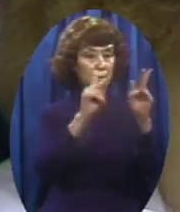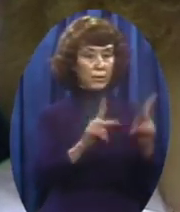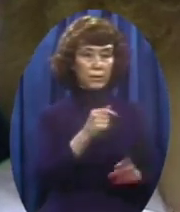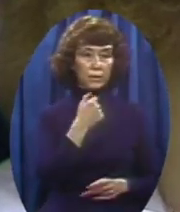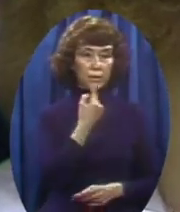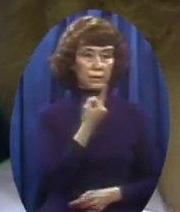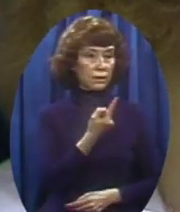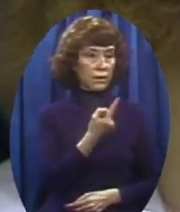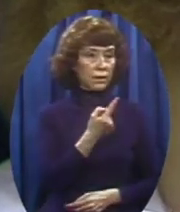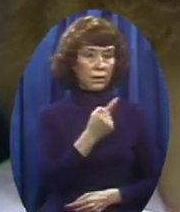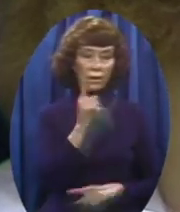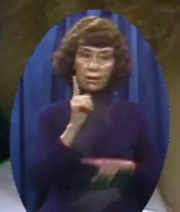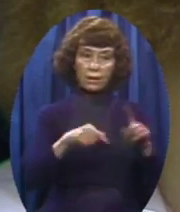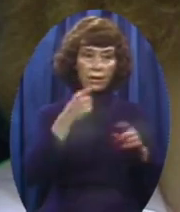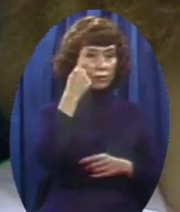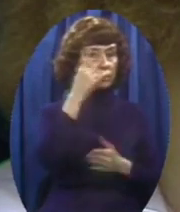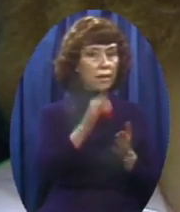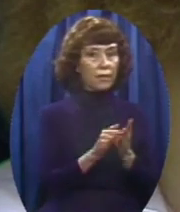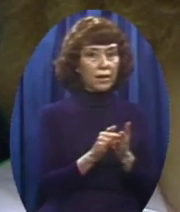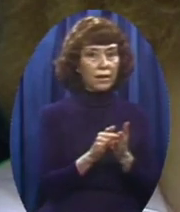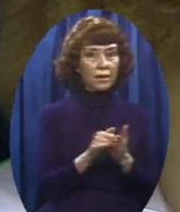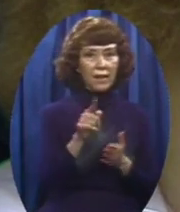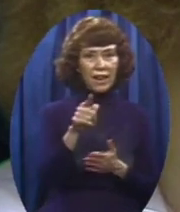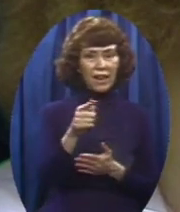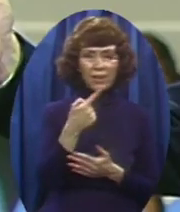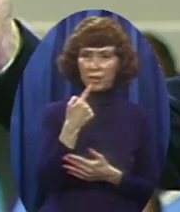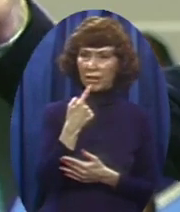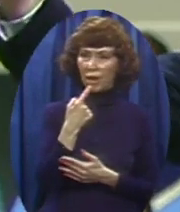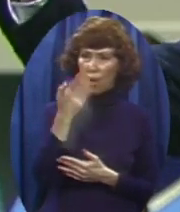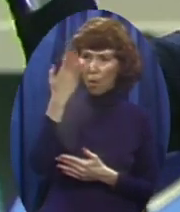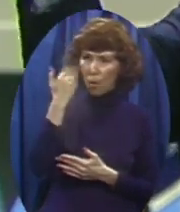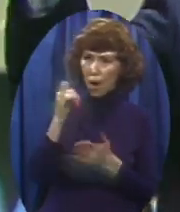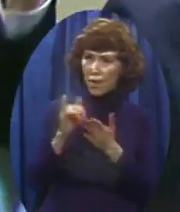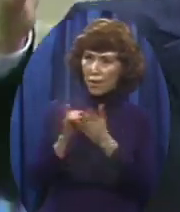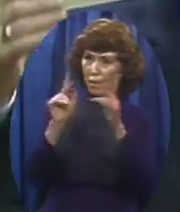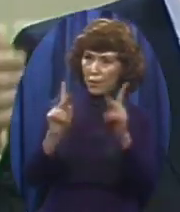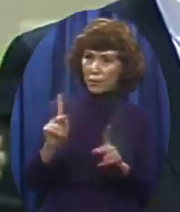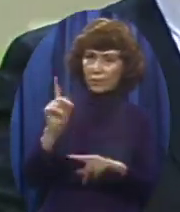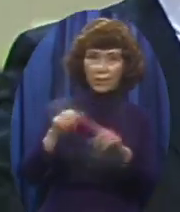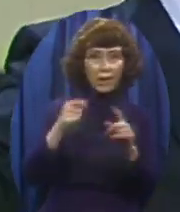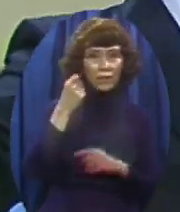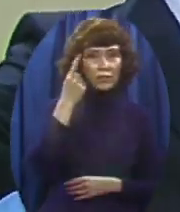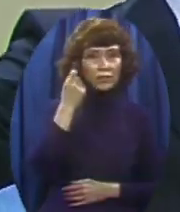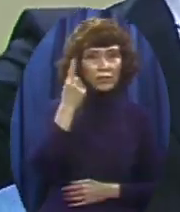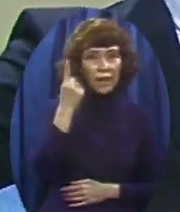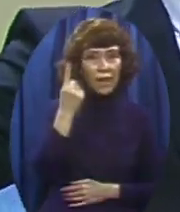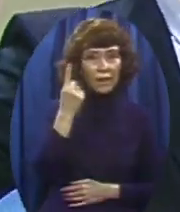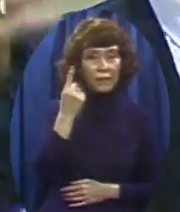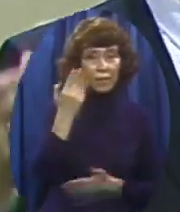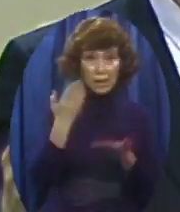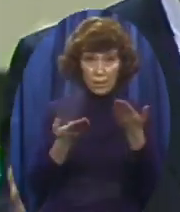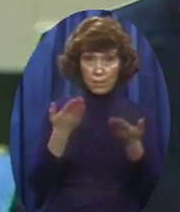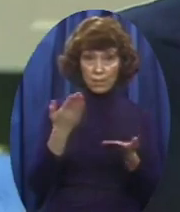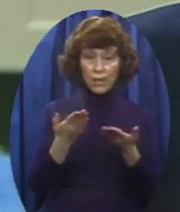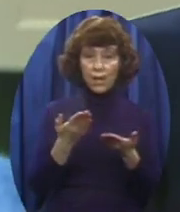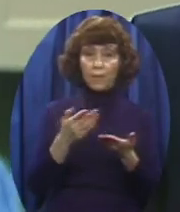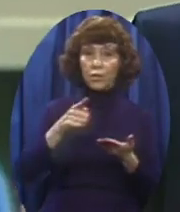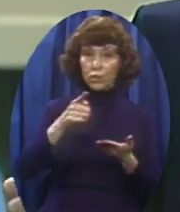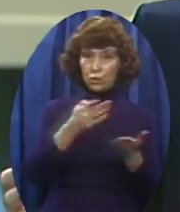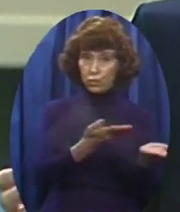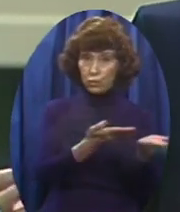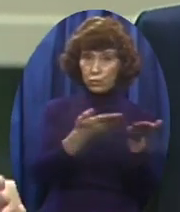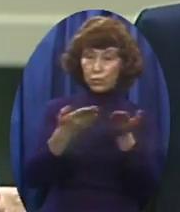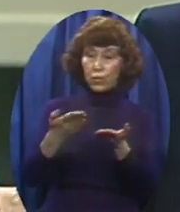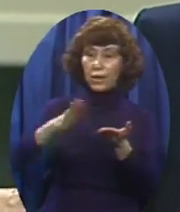can't he see that? Did you ever bring somebody out to hear a preacher of the gospel, such as J. Harold Smith, and that lost person heard